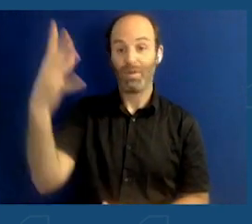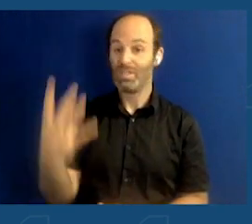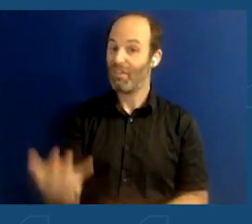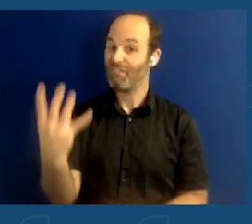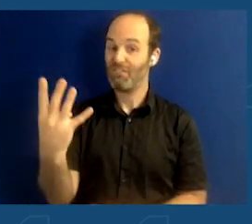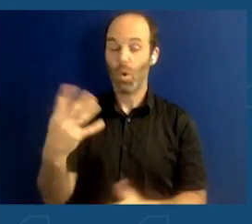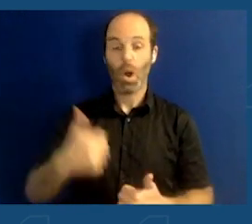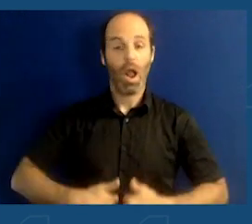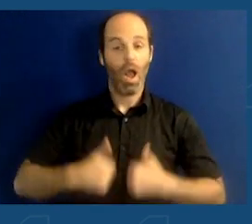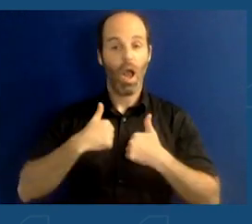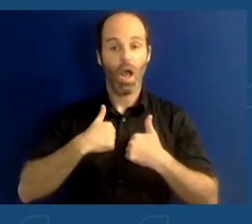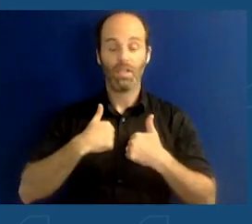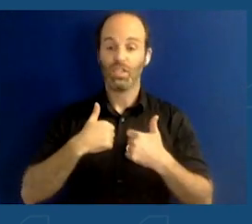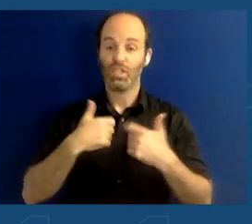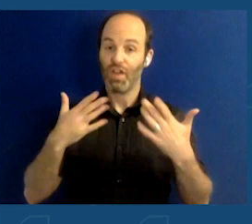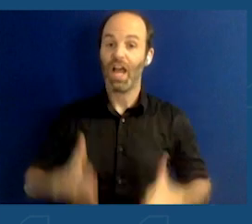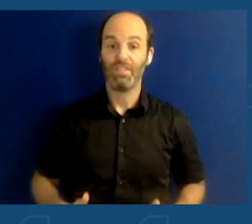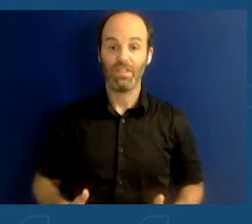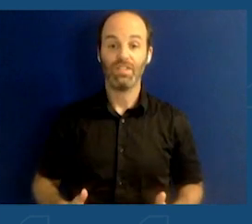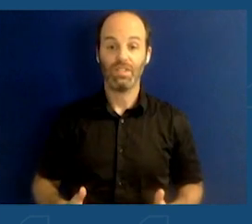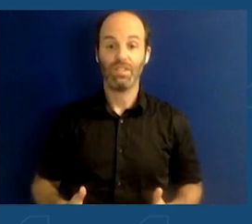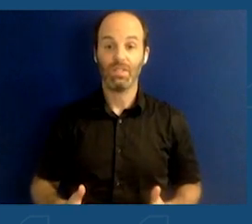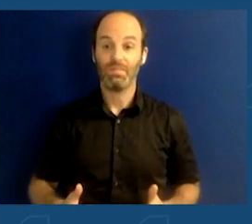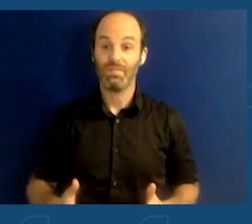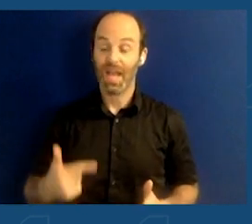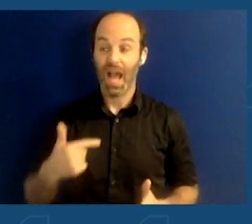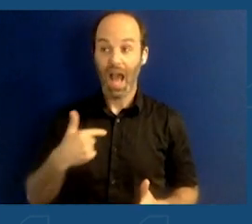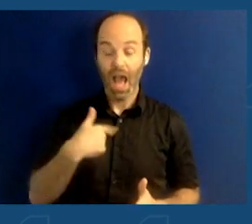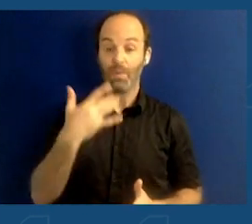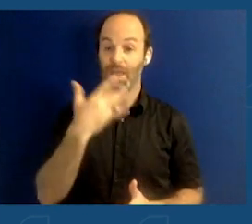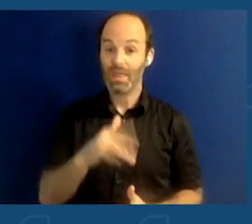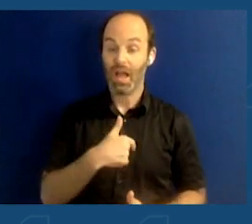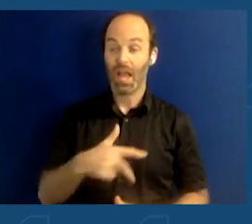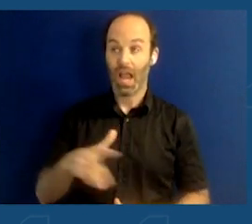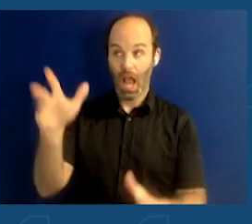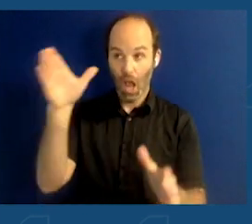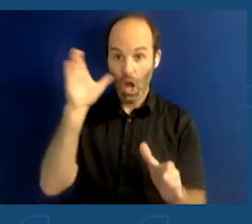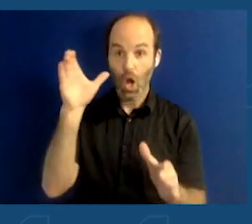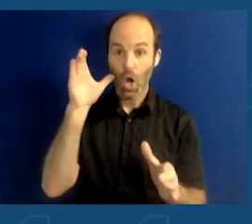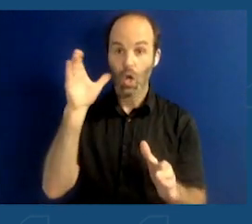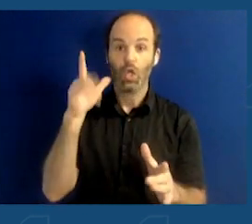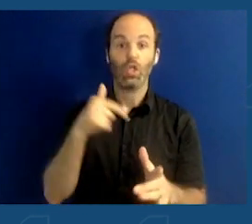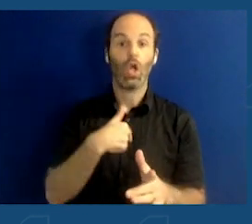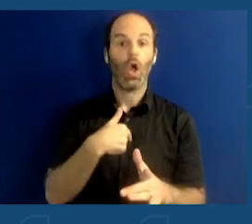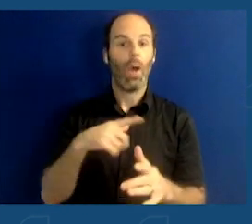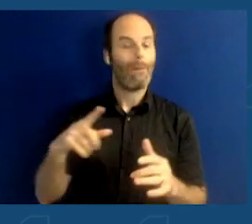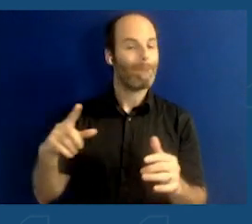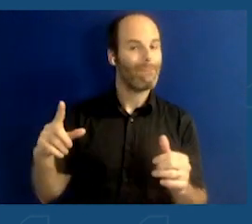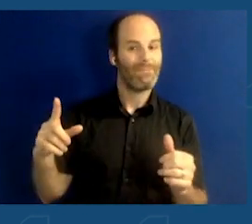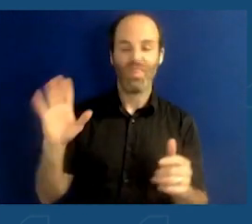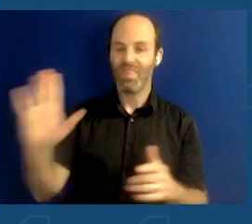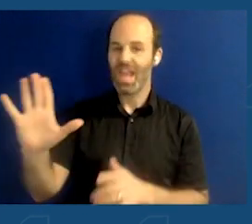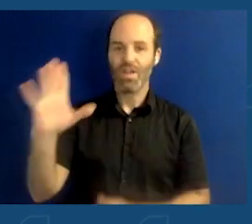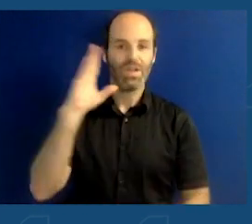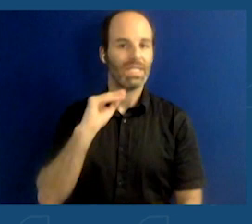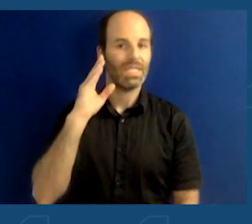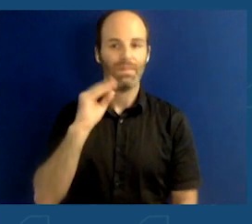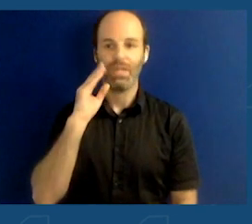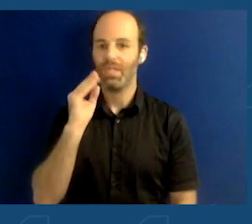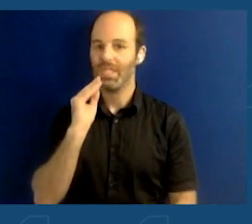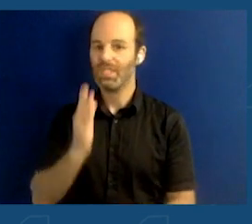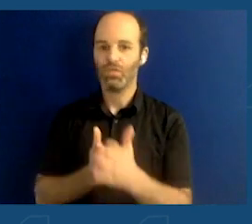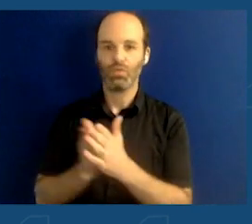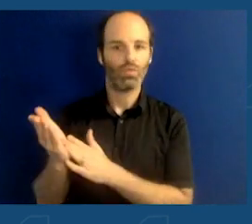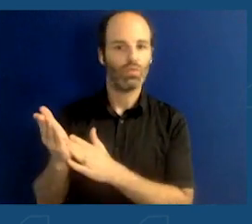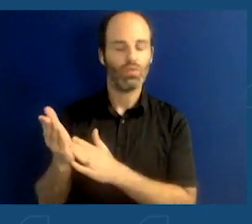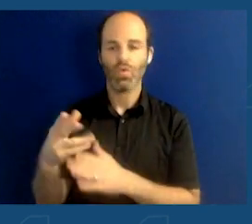was fortunate to have heard firsthand stories of what they endured. Yet